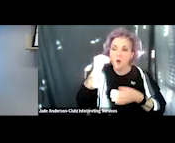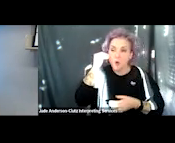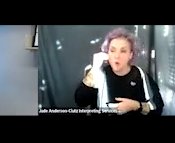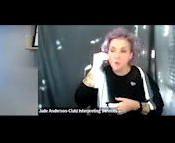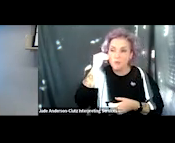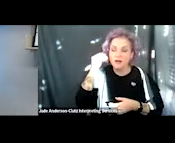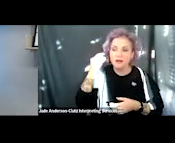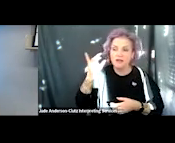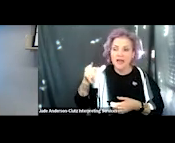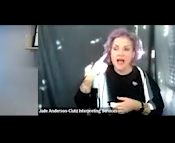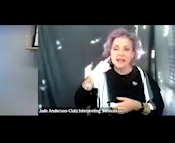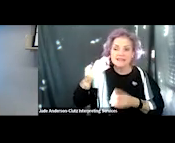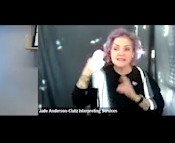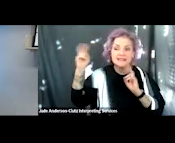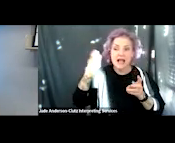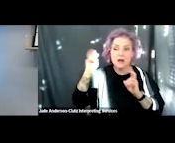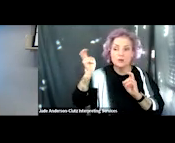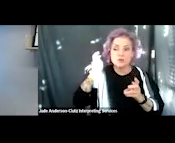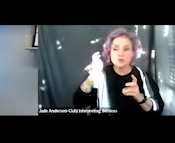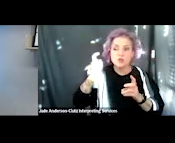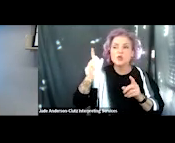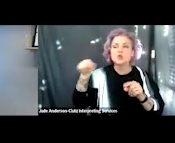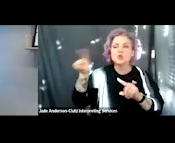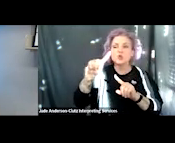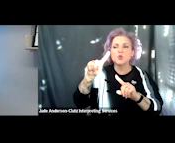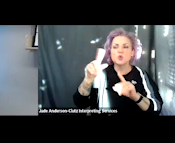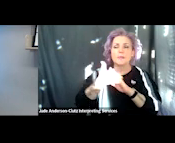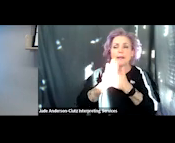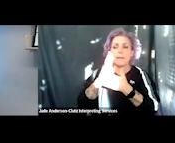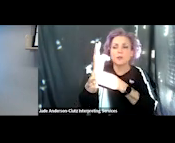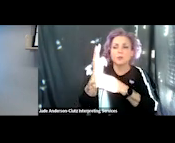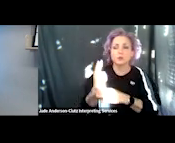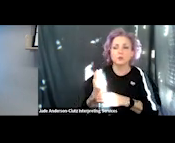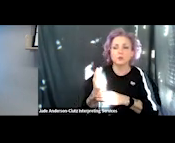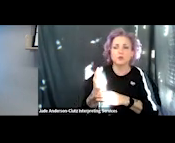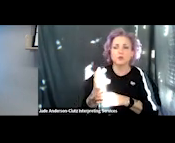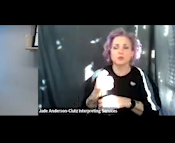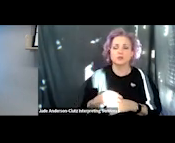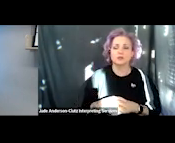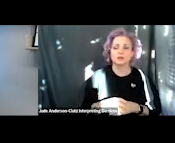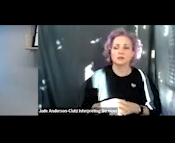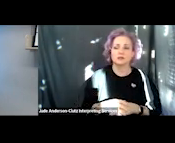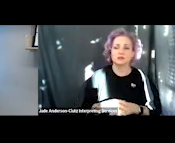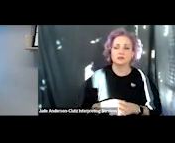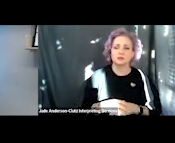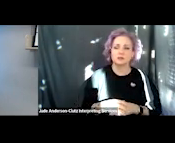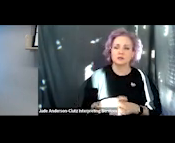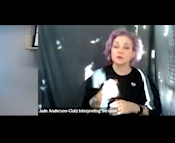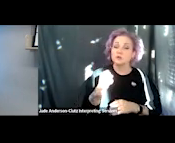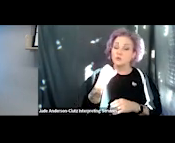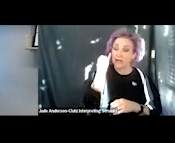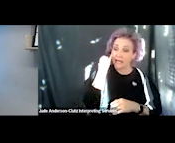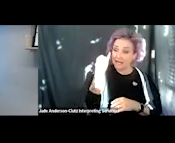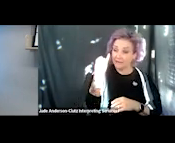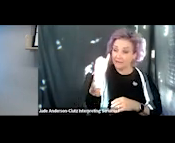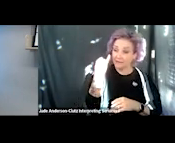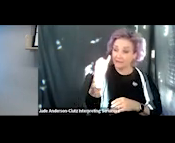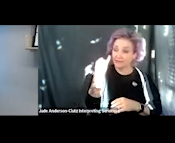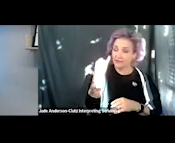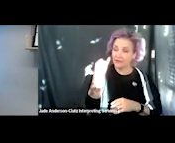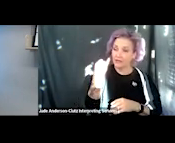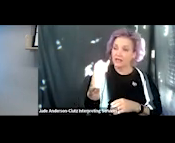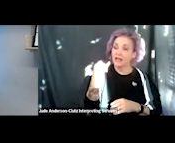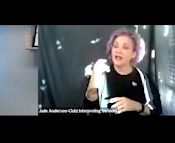and over again? So typically, after exposing individuals to the same startle stimulus